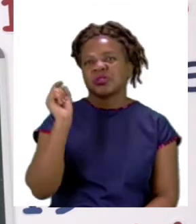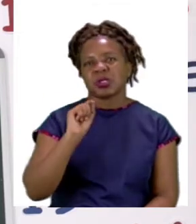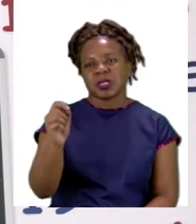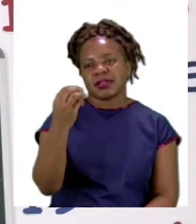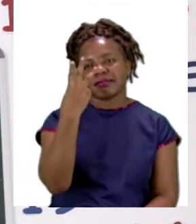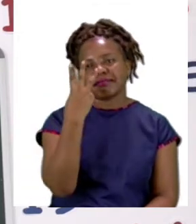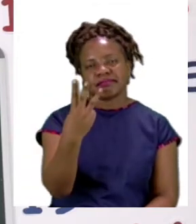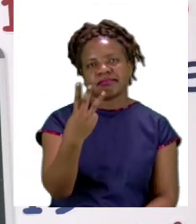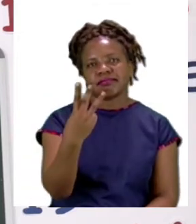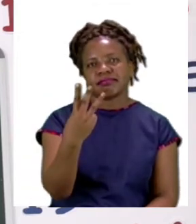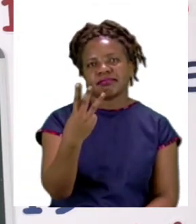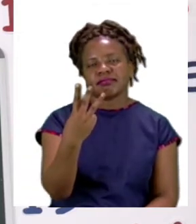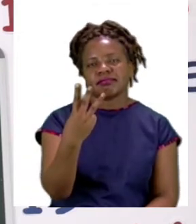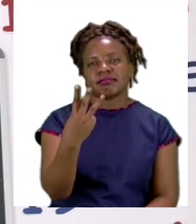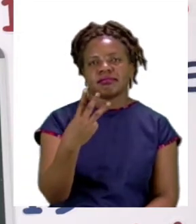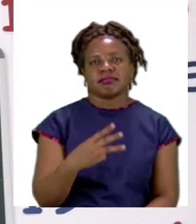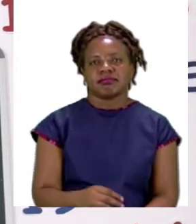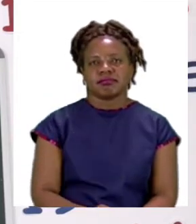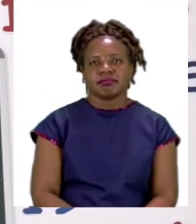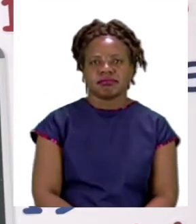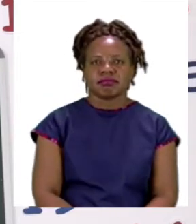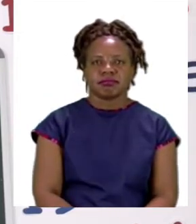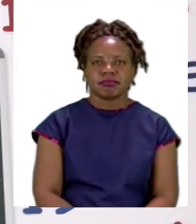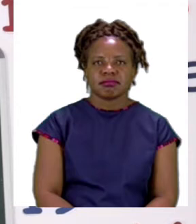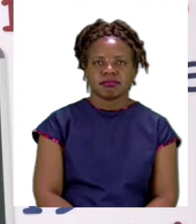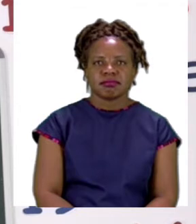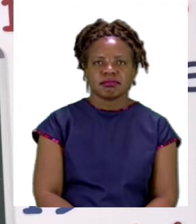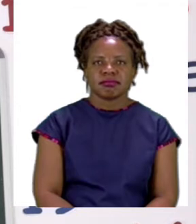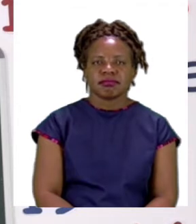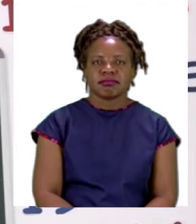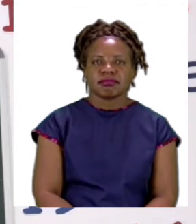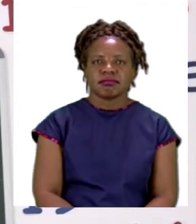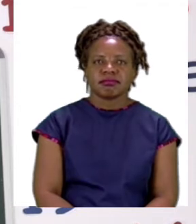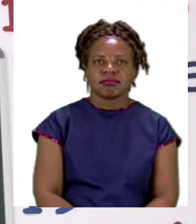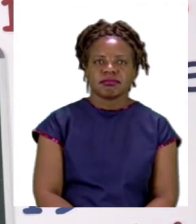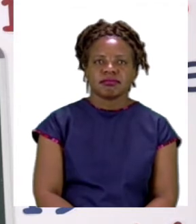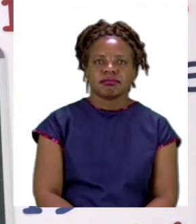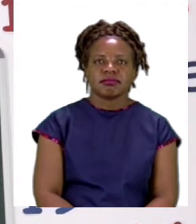will just write that our value is 3.